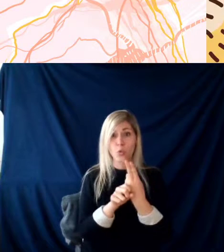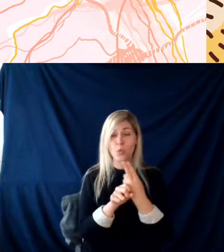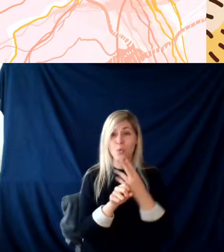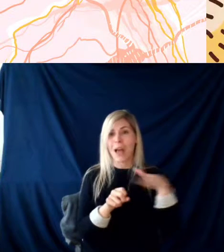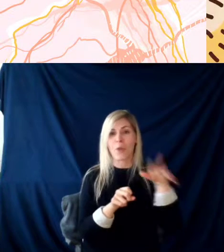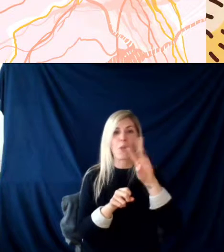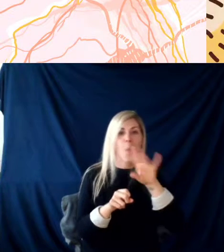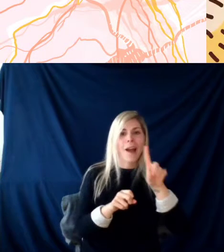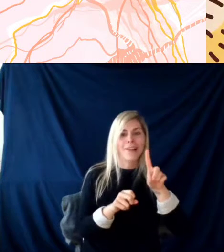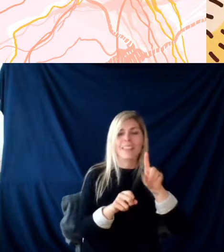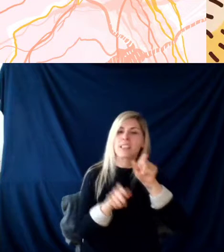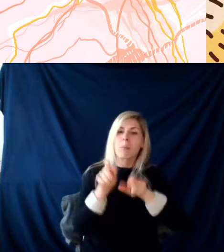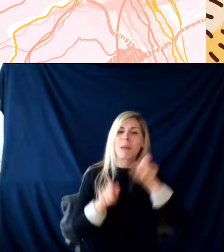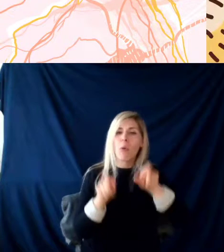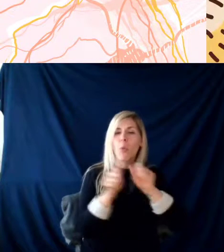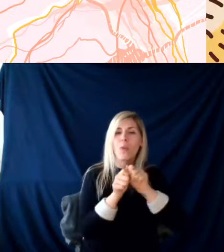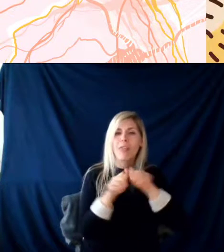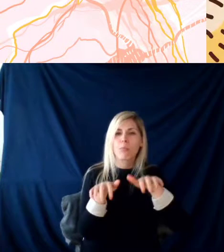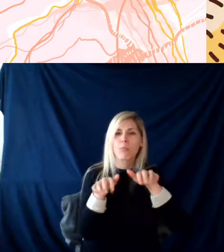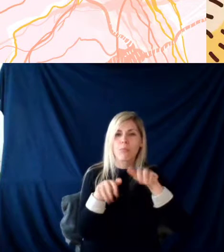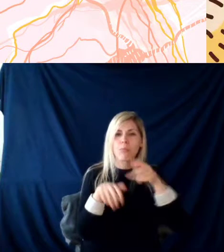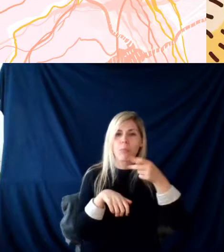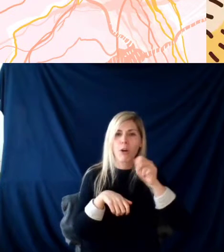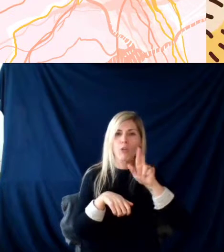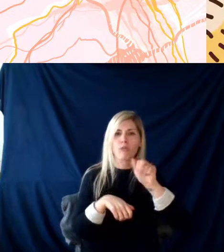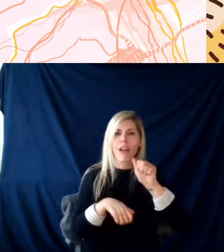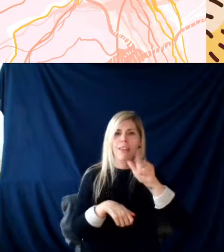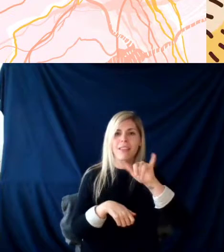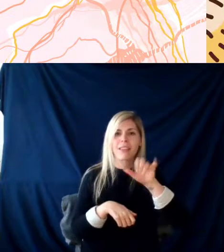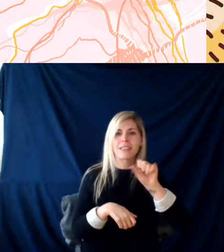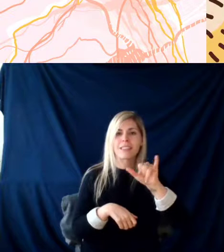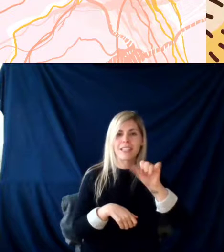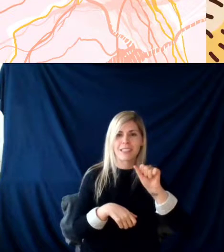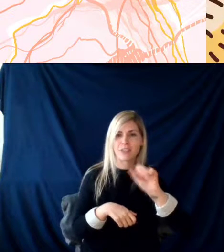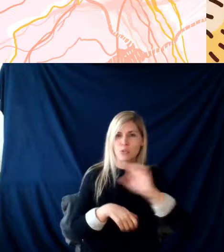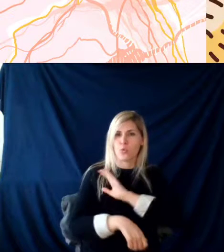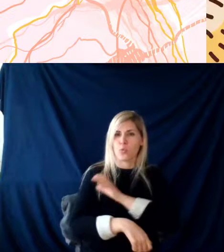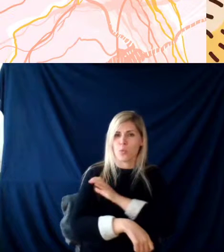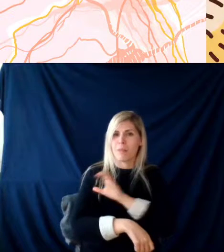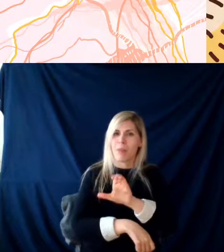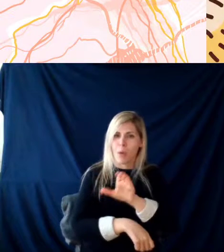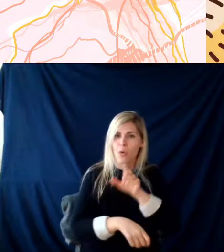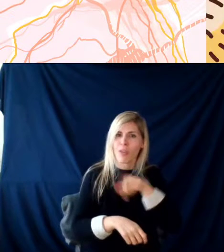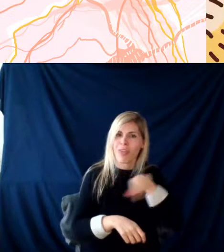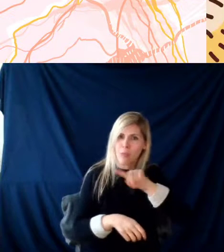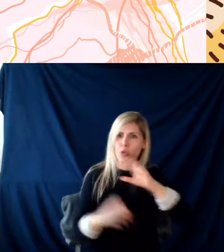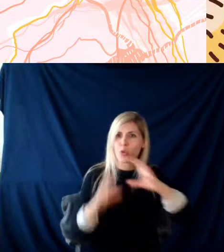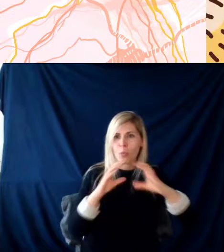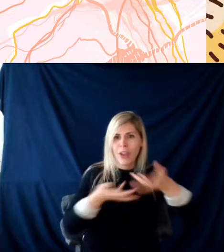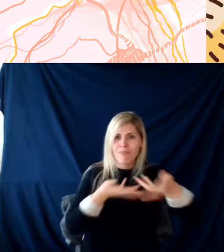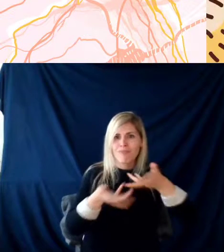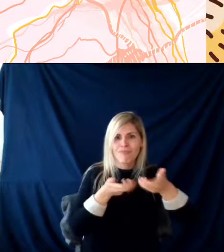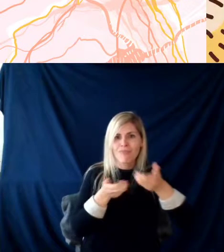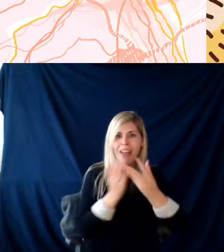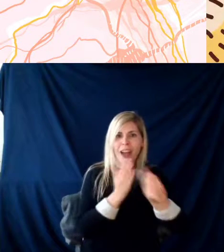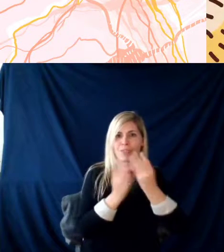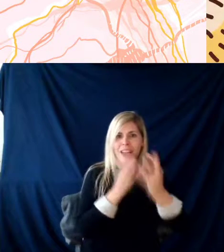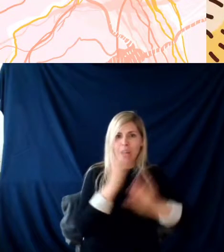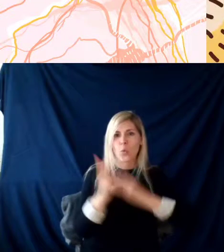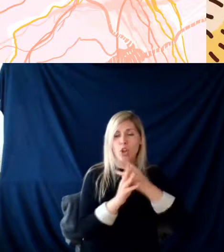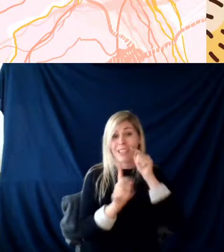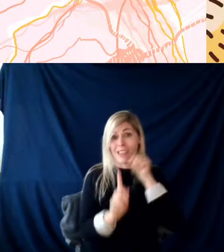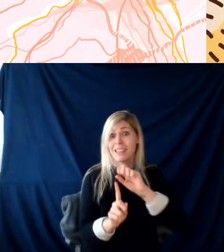the wild is for people with paralysis, empowering them to communicate with the outside world. In this case through